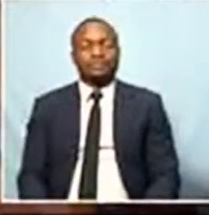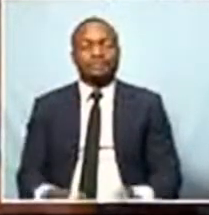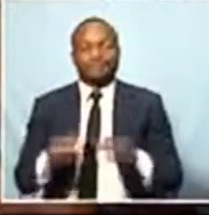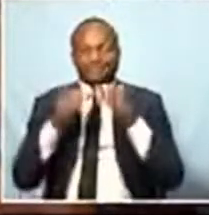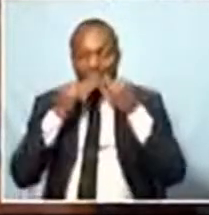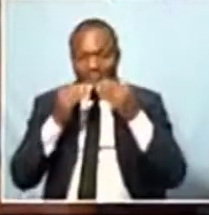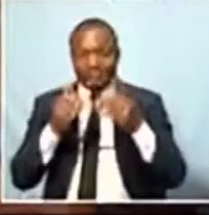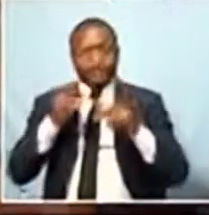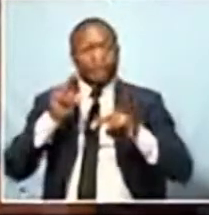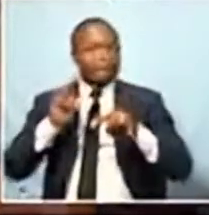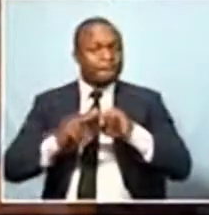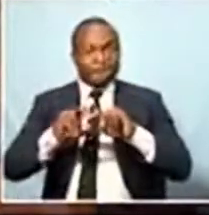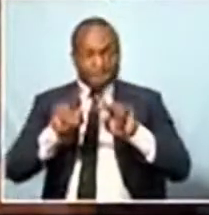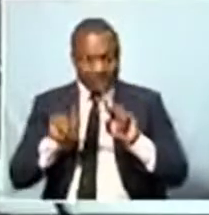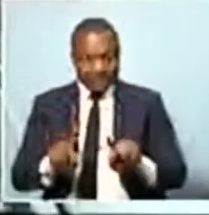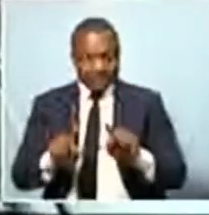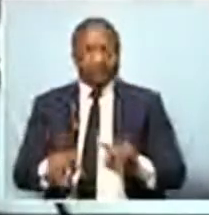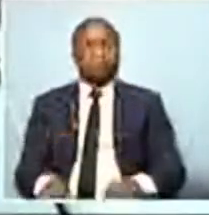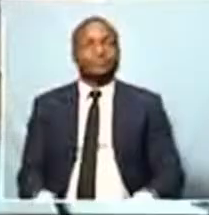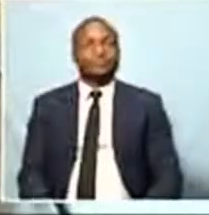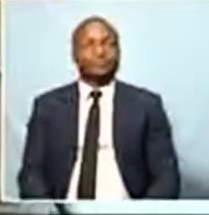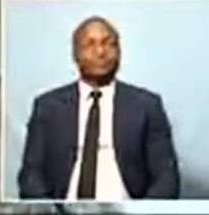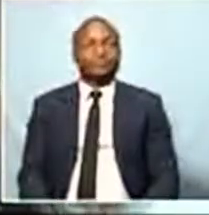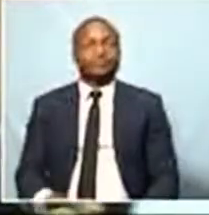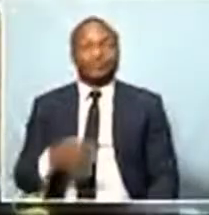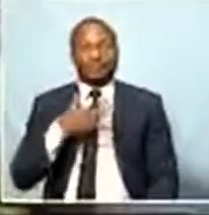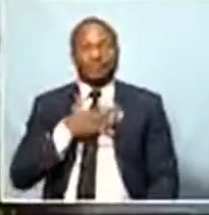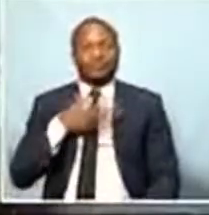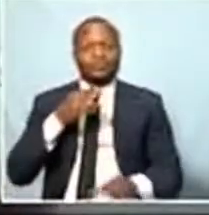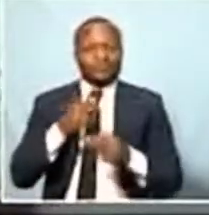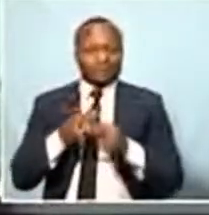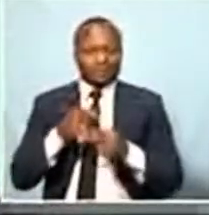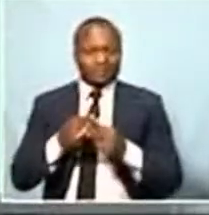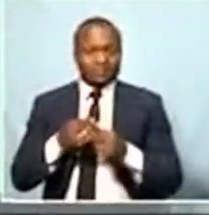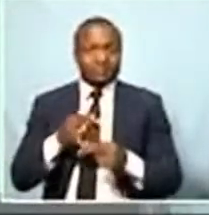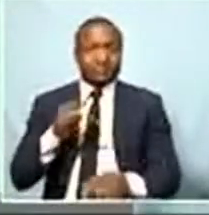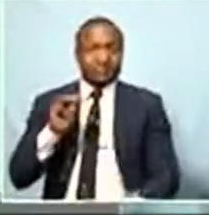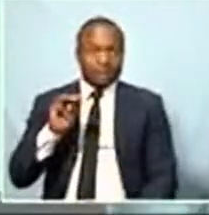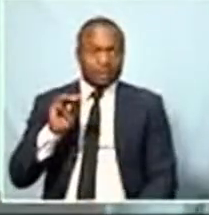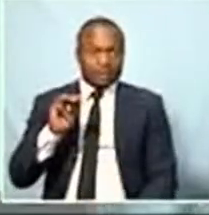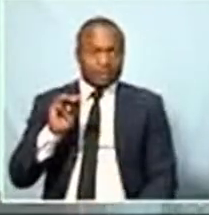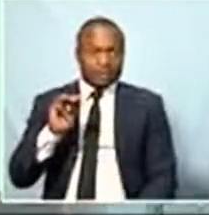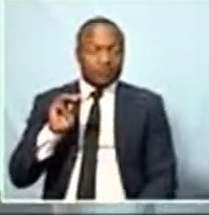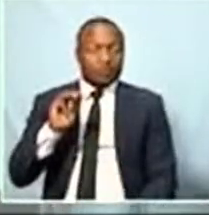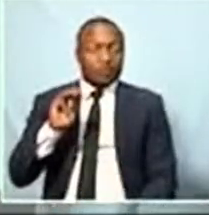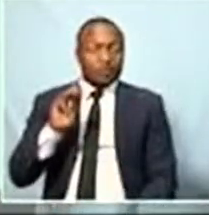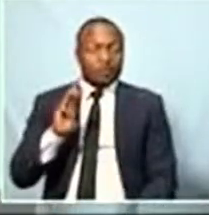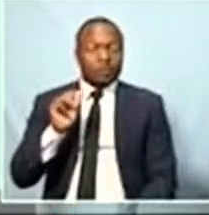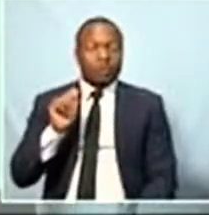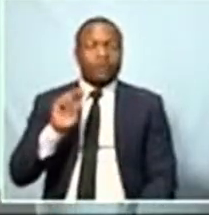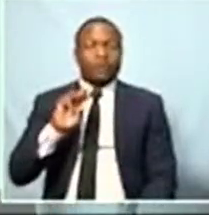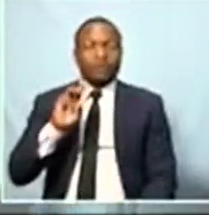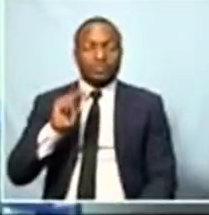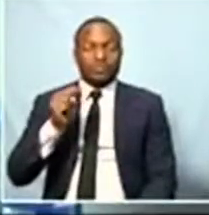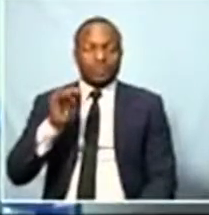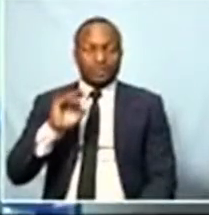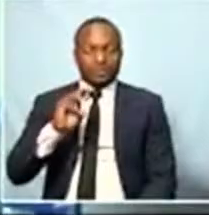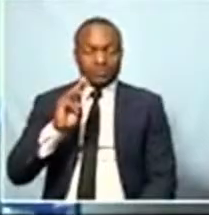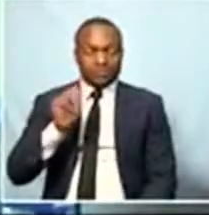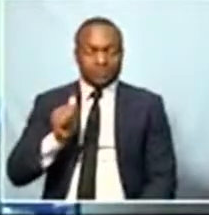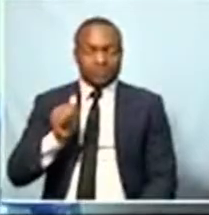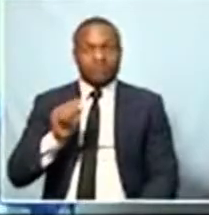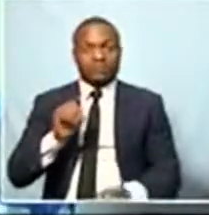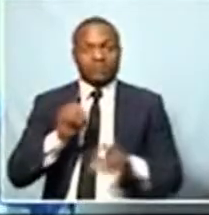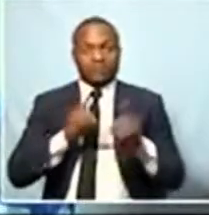Thank you, Honorable Chairperson. My name is Mbololwa Wamunyima, and I'm the Director General for the Human